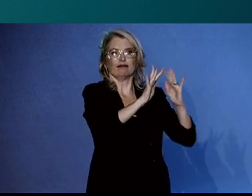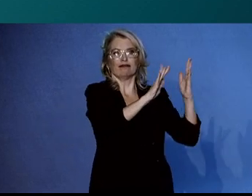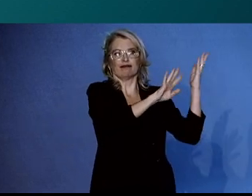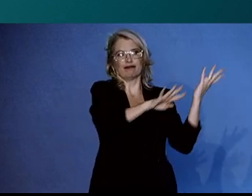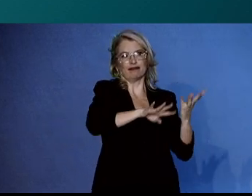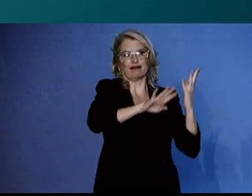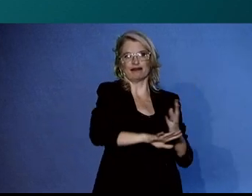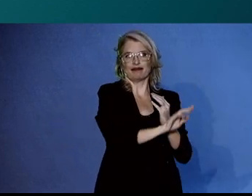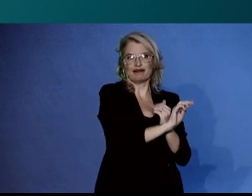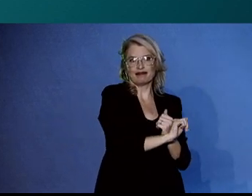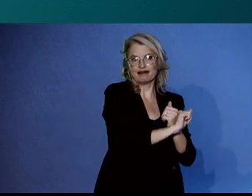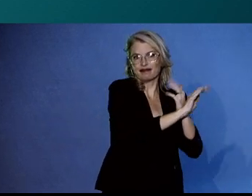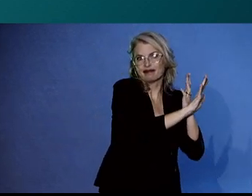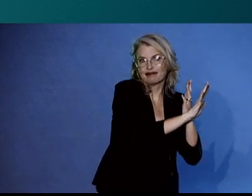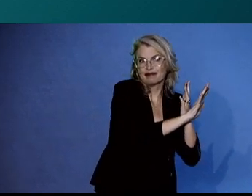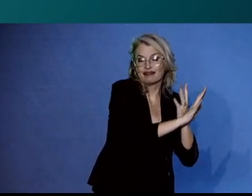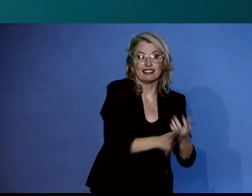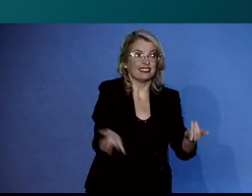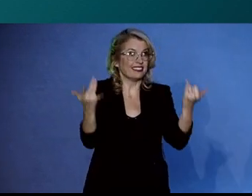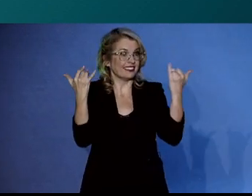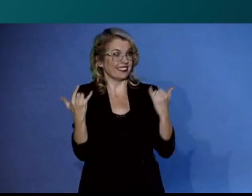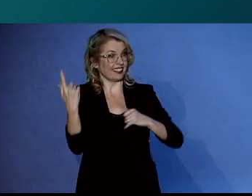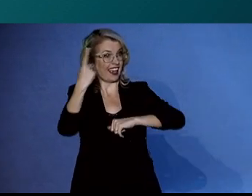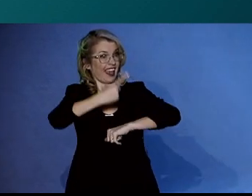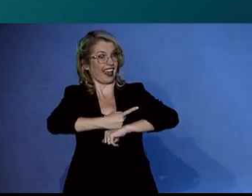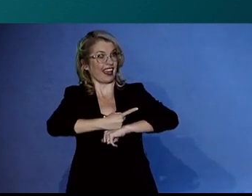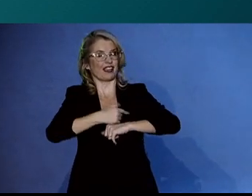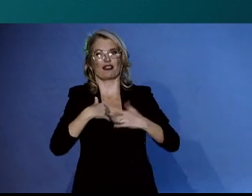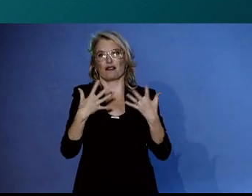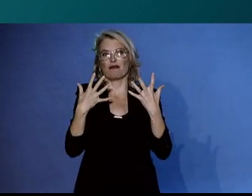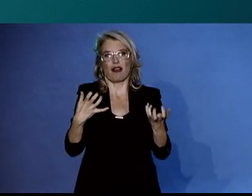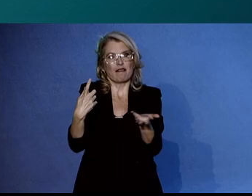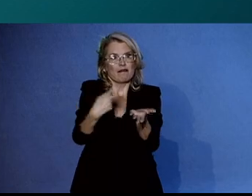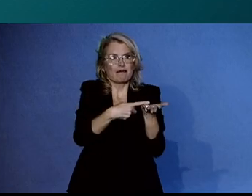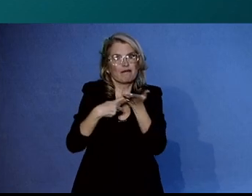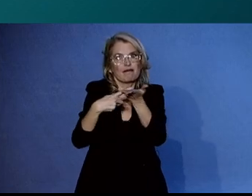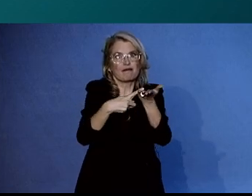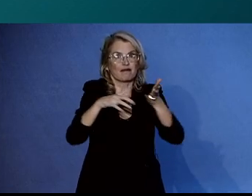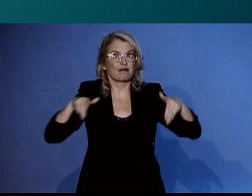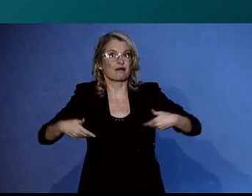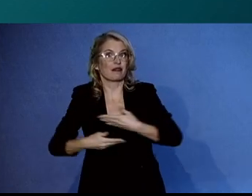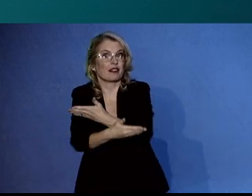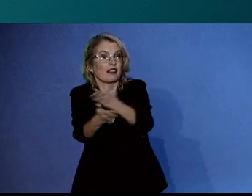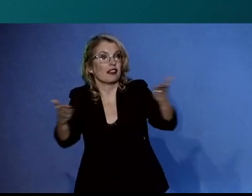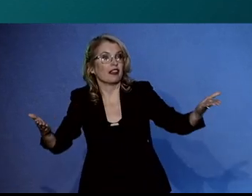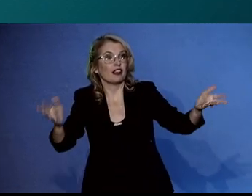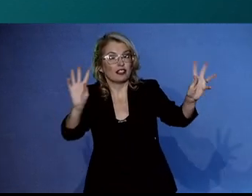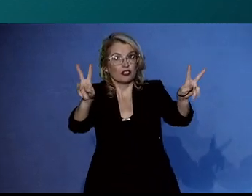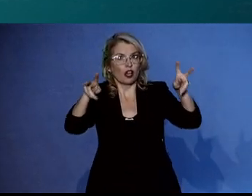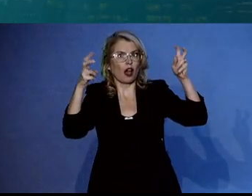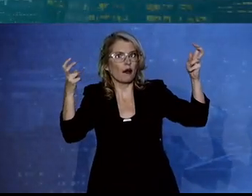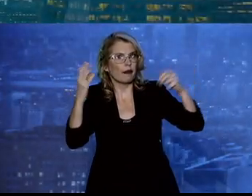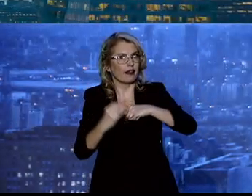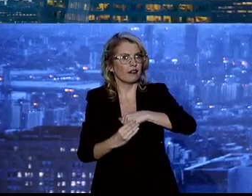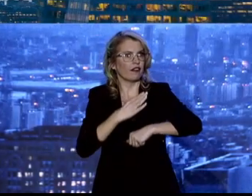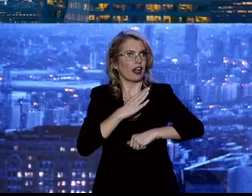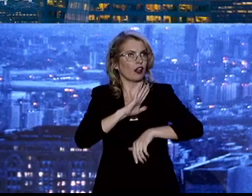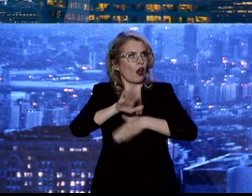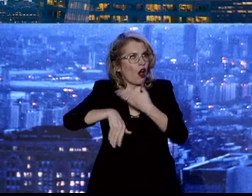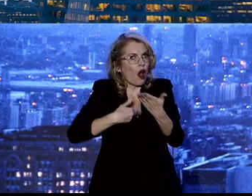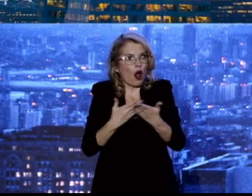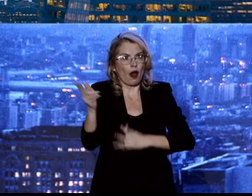stream. Today, we'd like to talk to you about a topic that affects all of